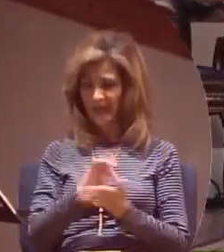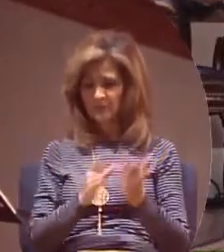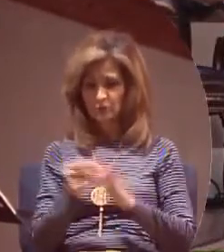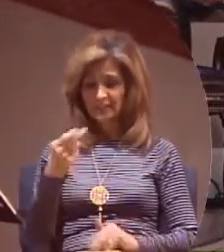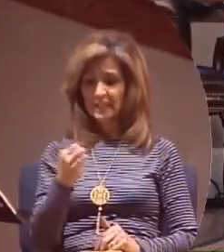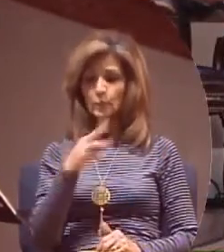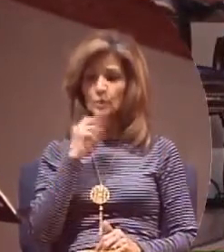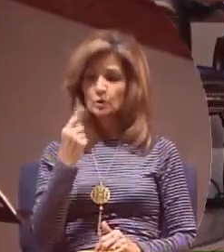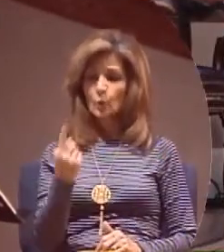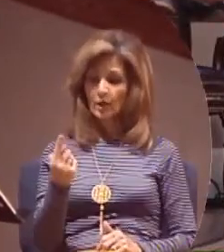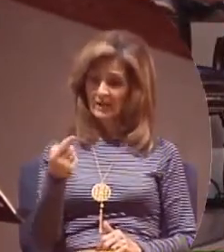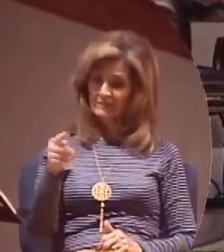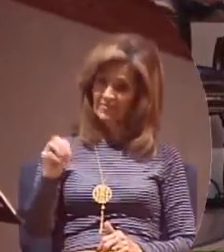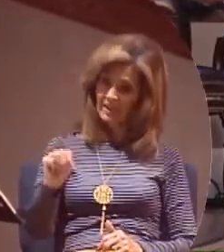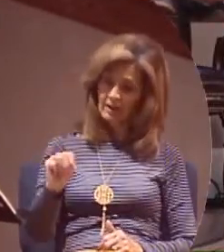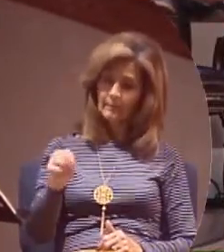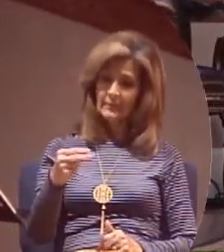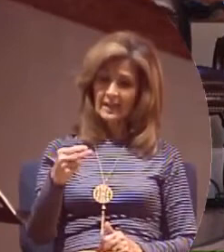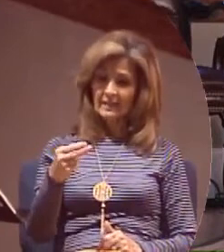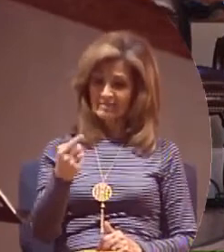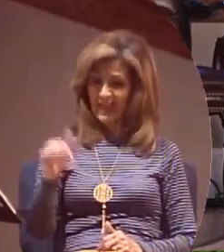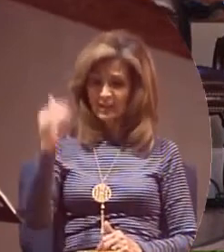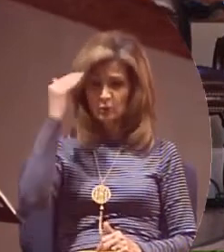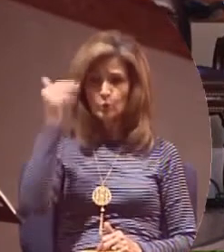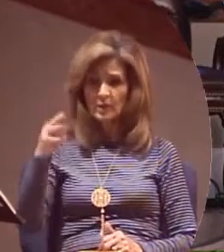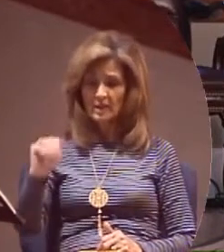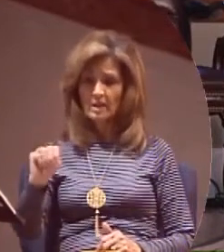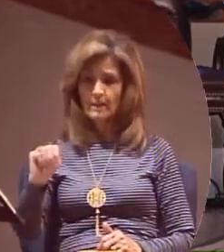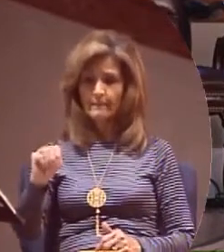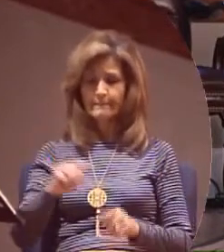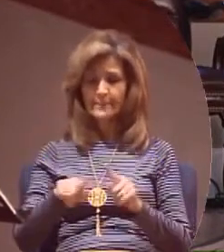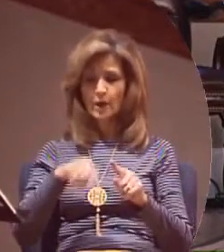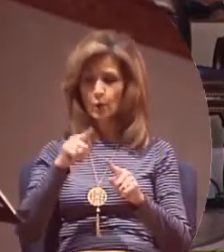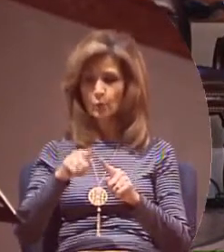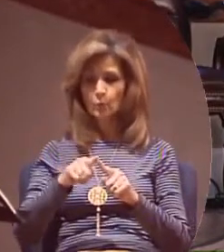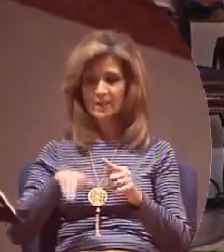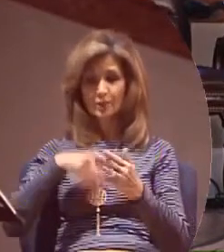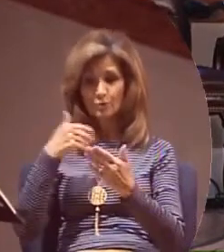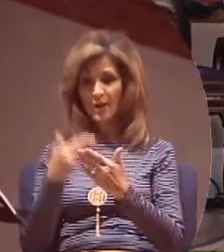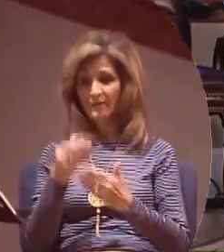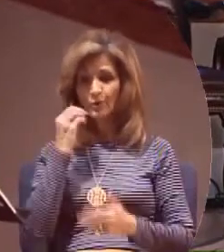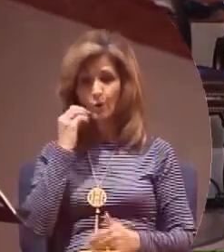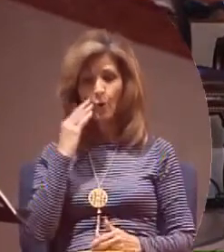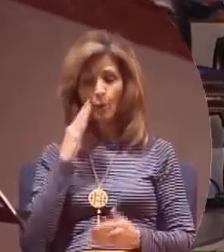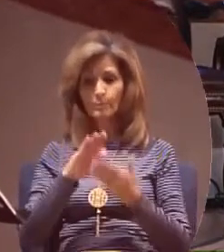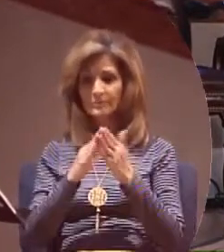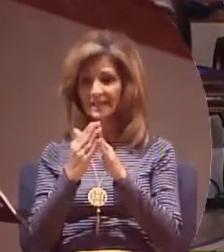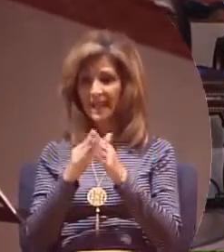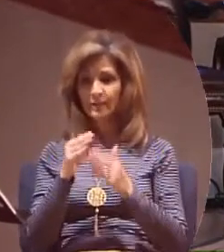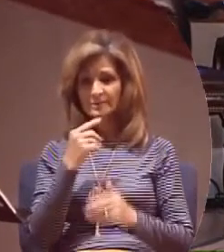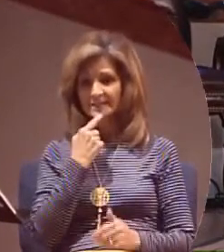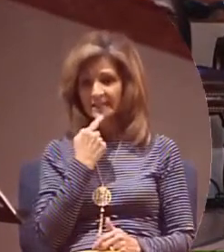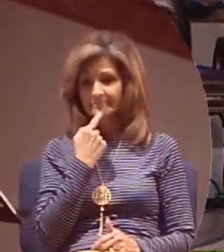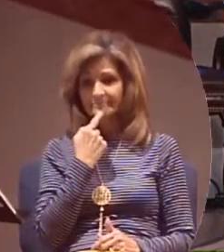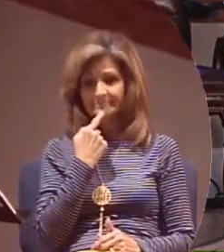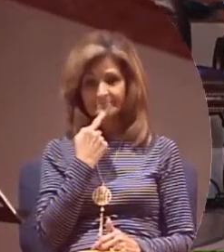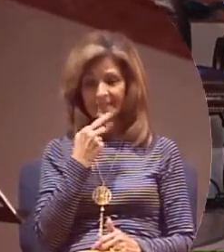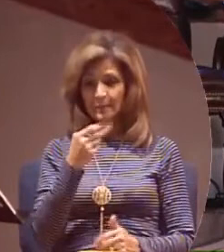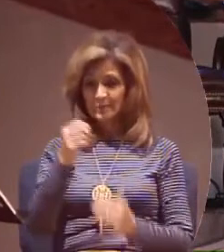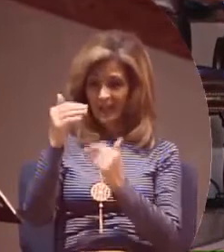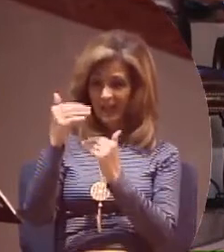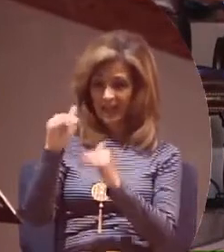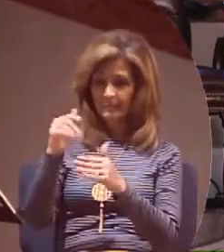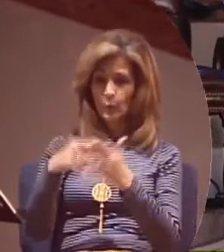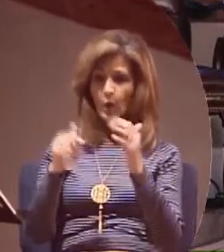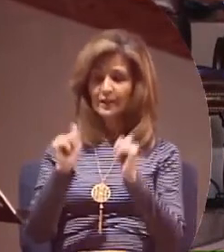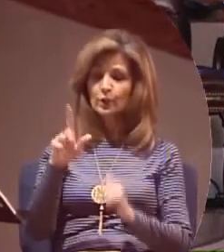He was one of them. They were familiar with him. And yet, when he got back there, the Bible said he was so limited in